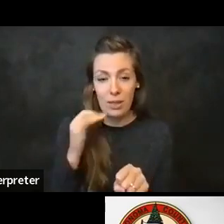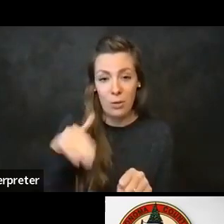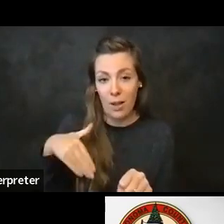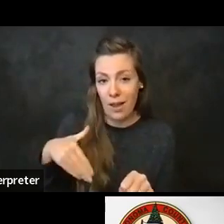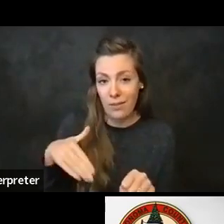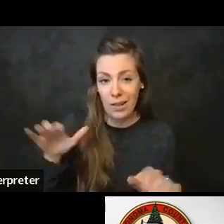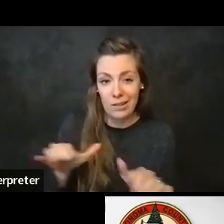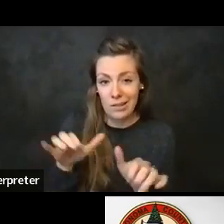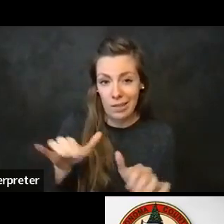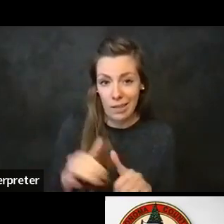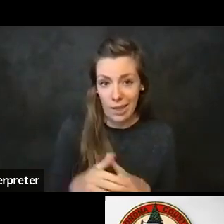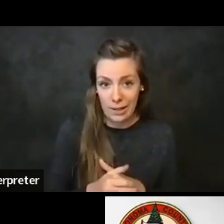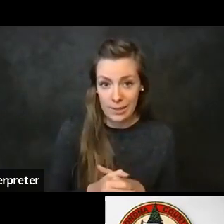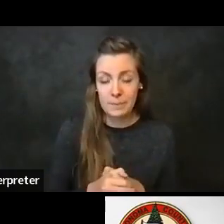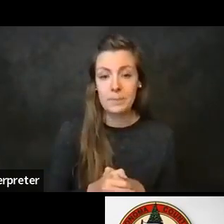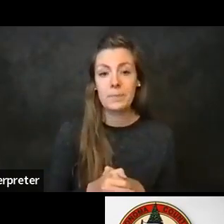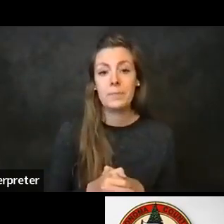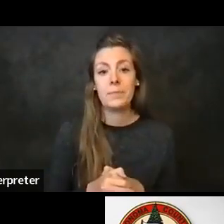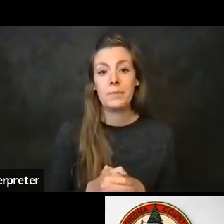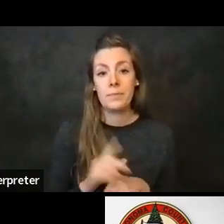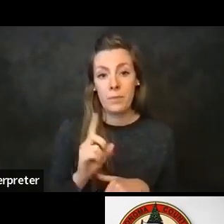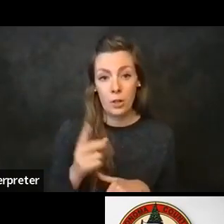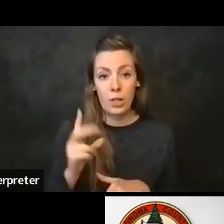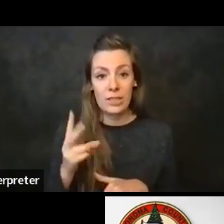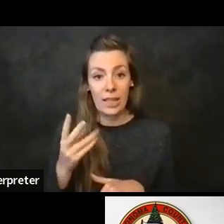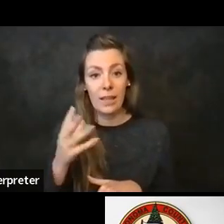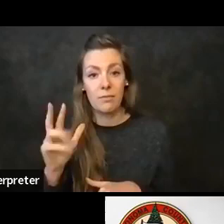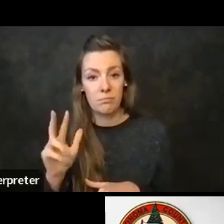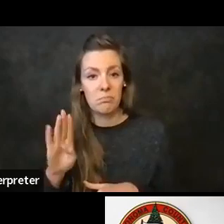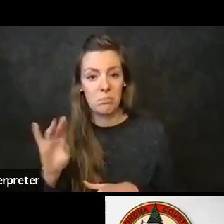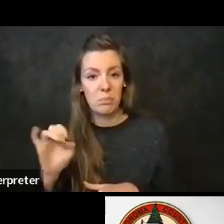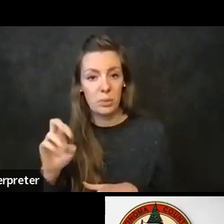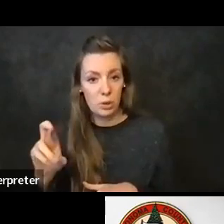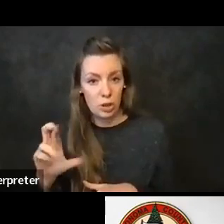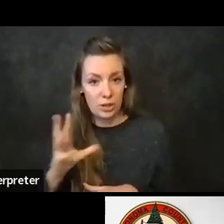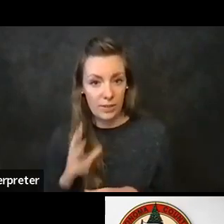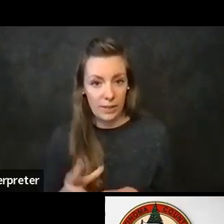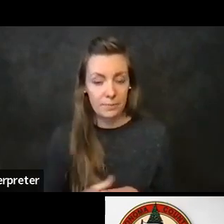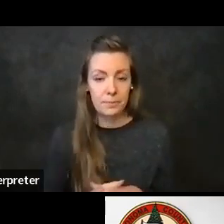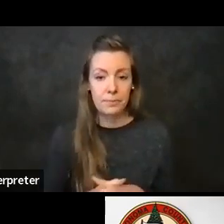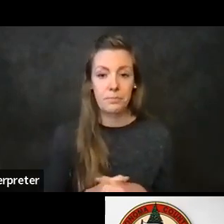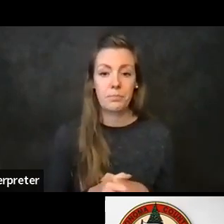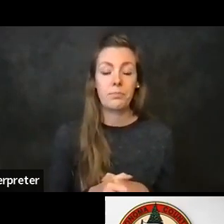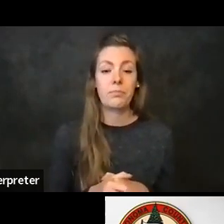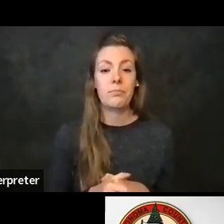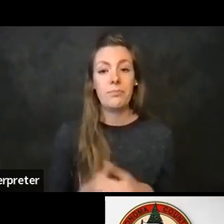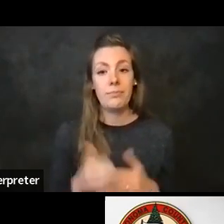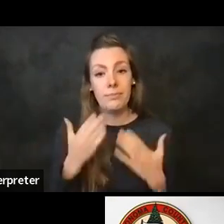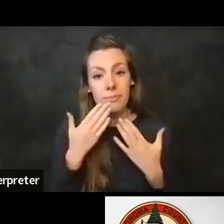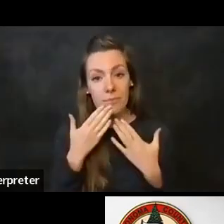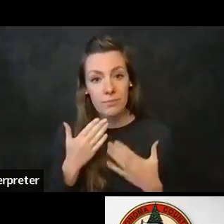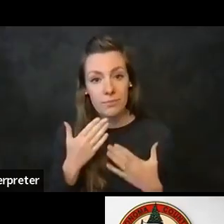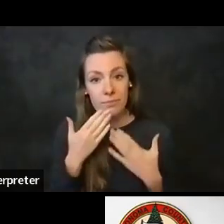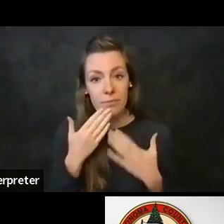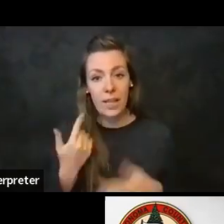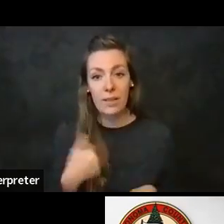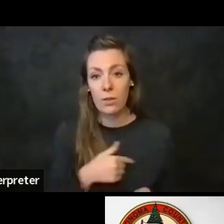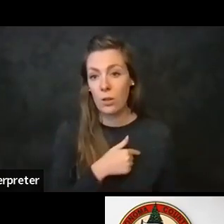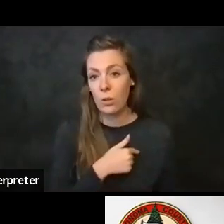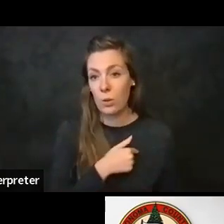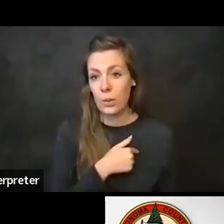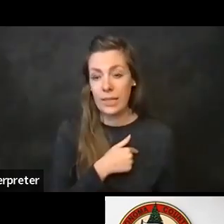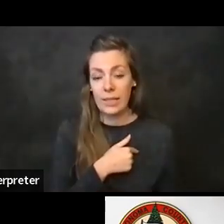full vaccinations, to get their first and second doses and start there. Thankfully, we have now